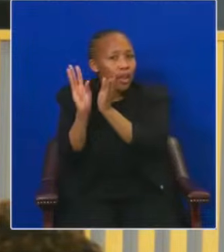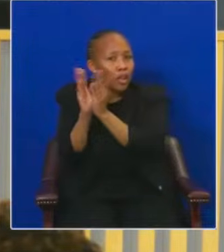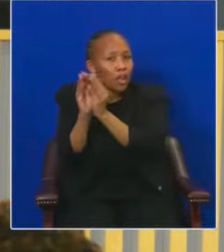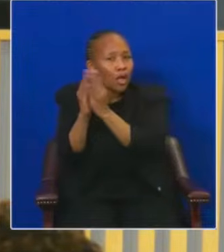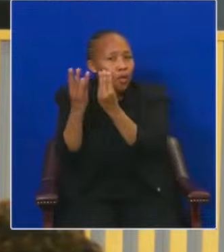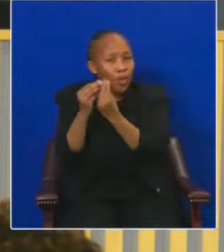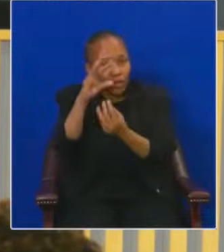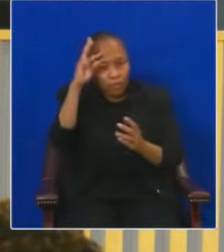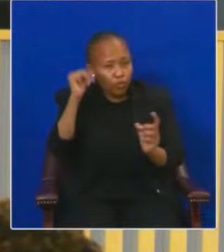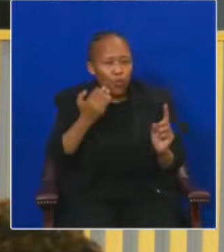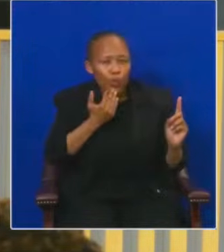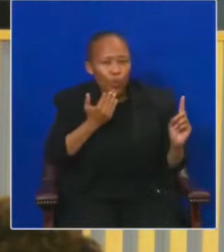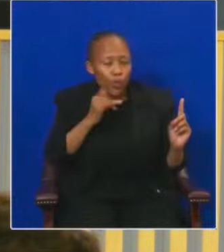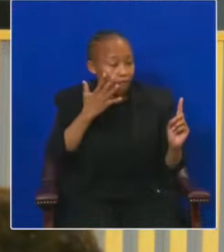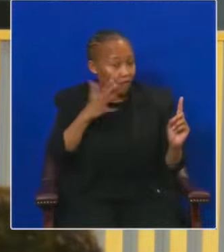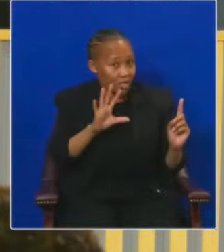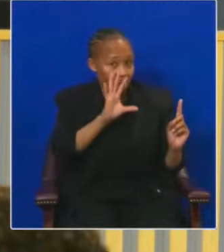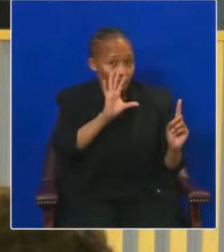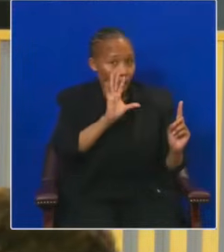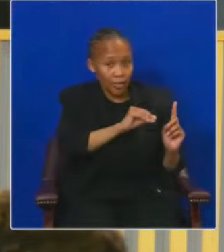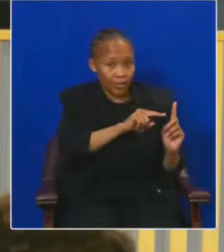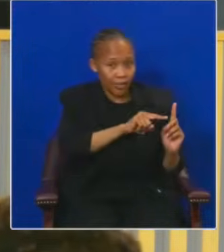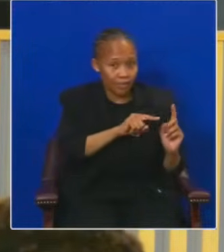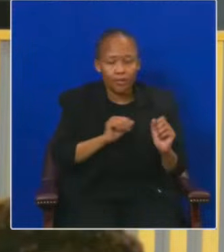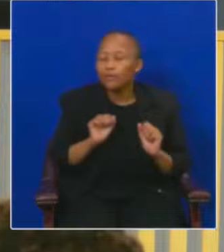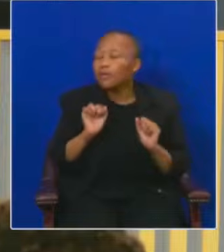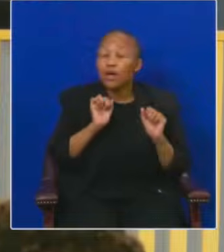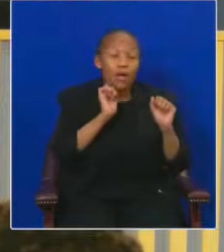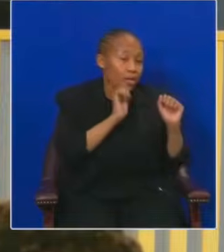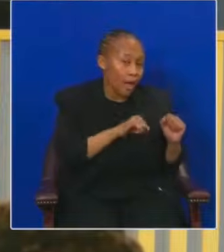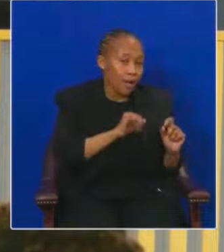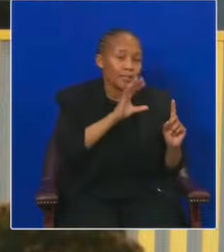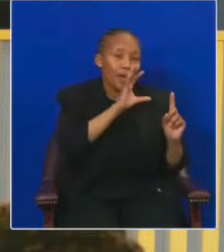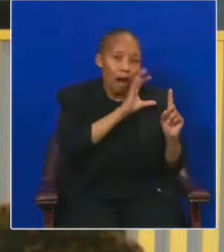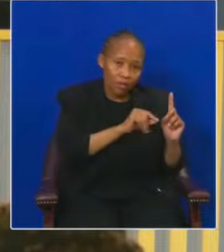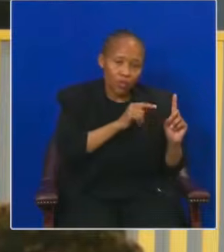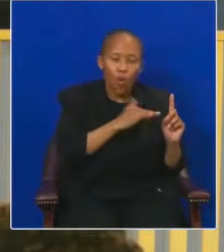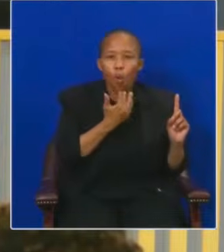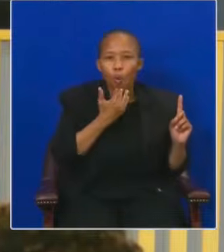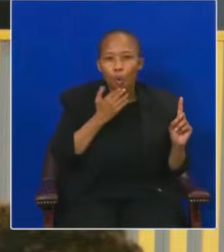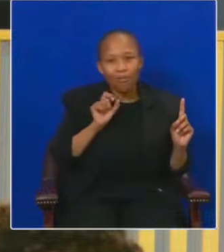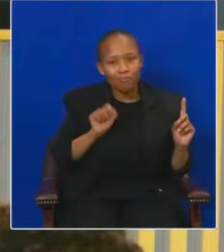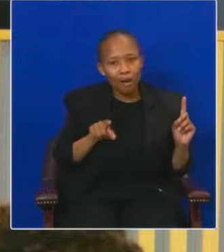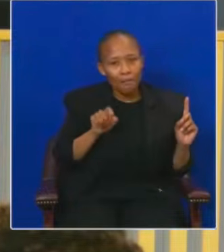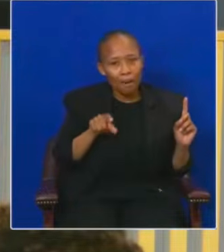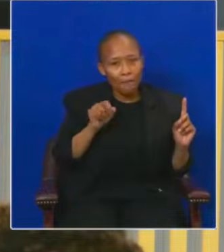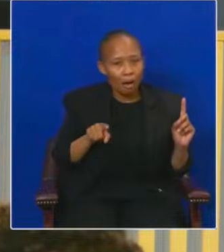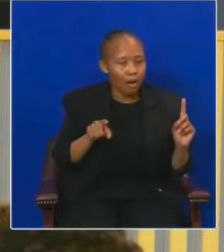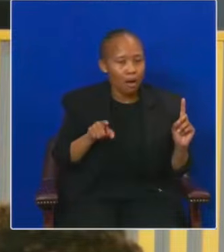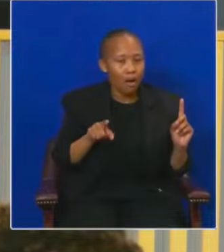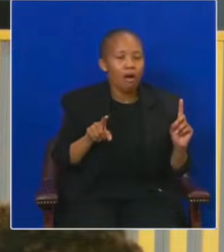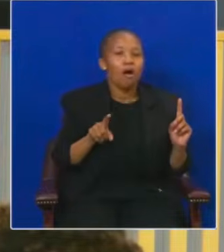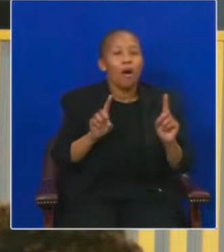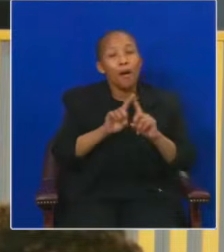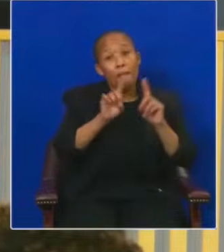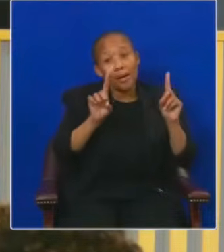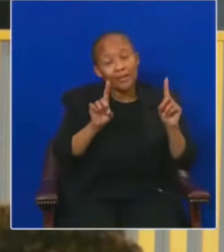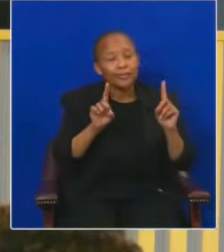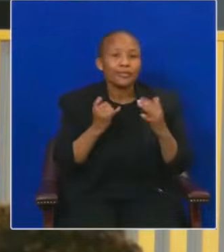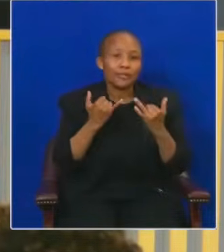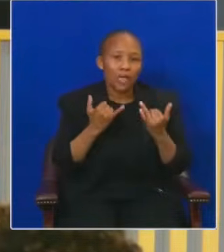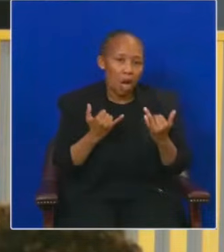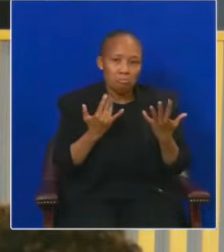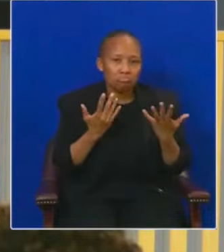We asked who the person was, but he elected not to state who the person was at the